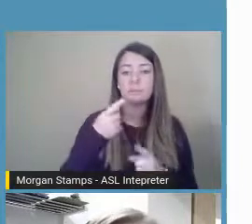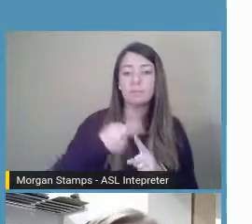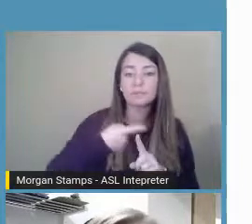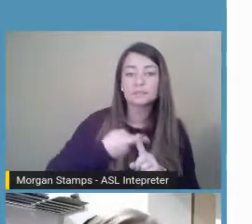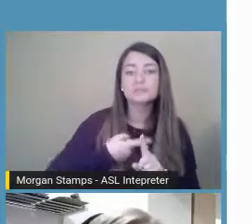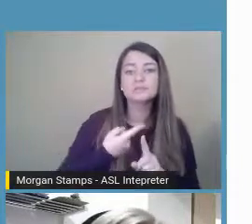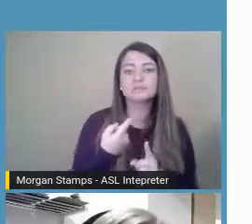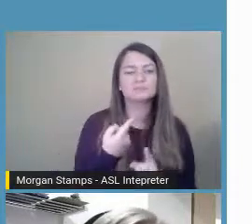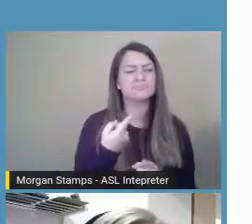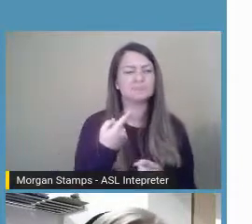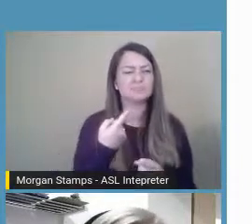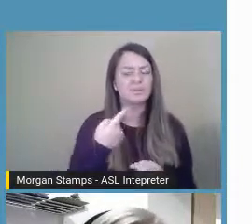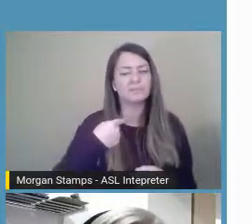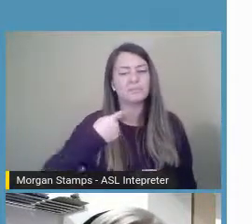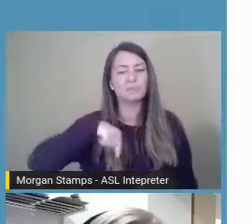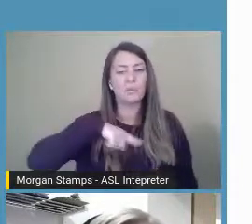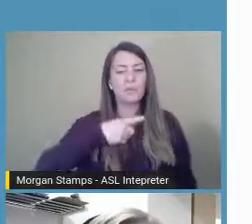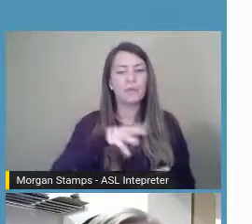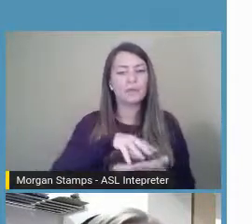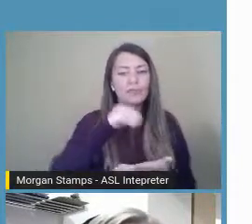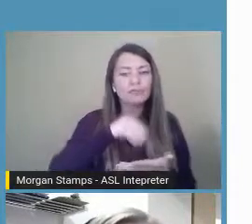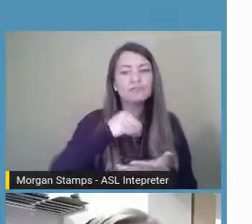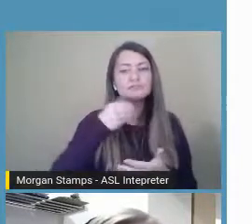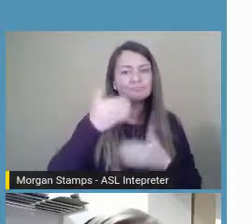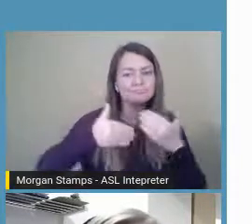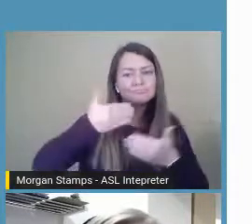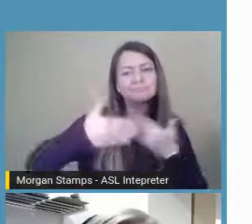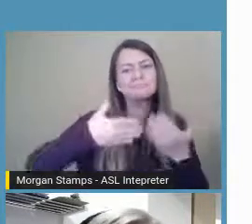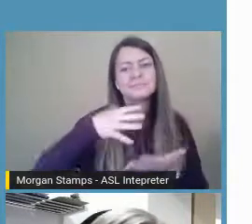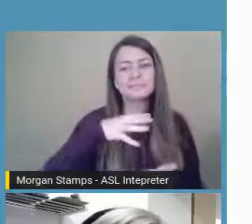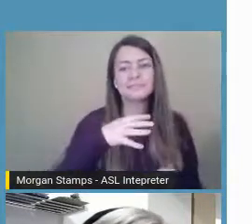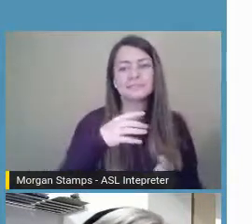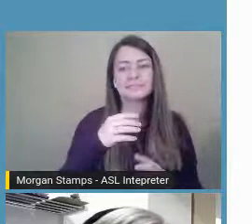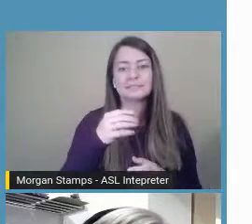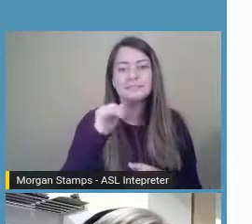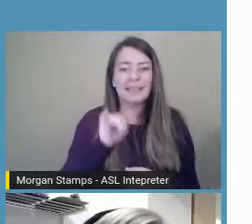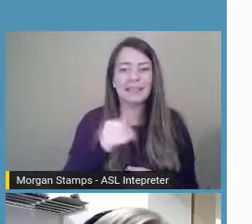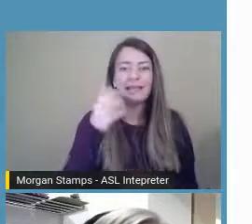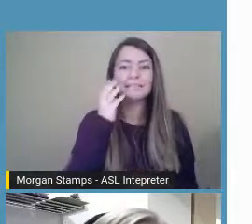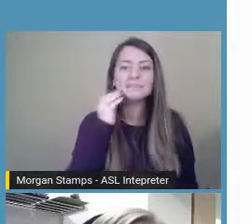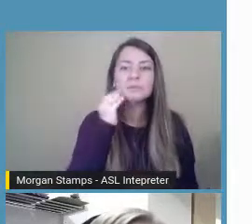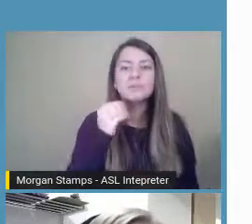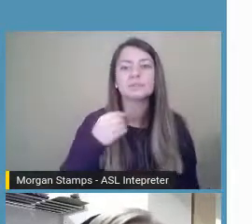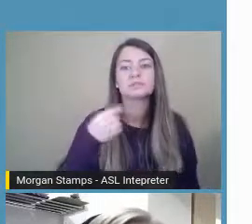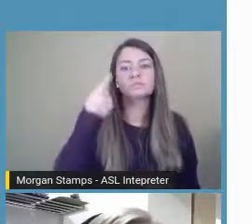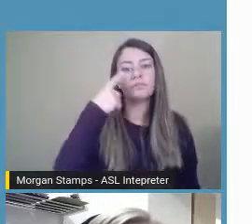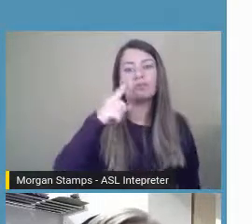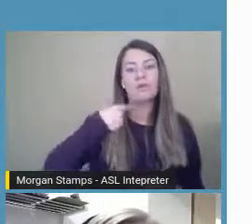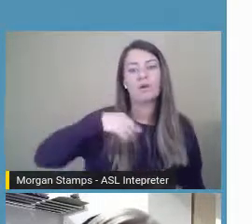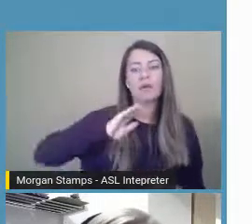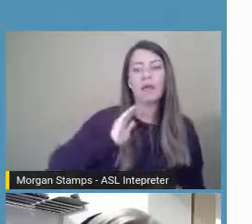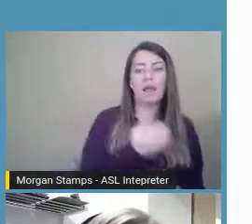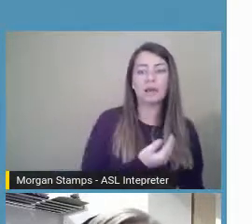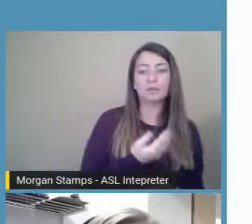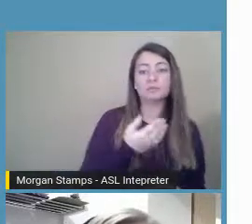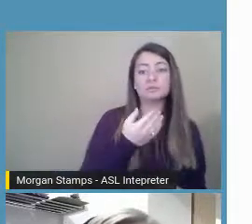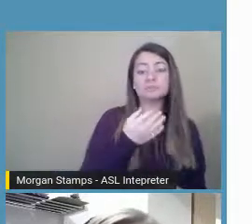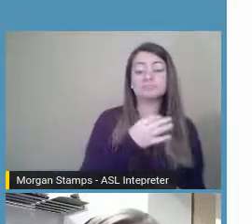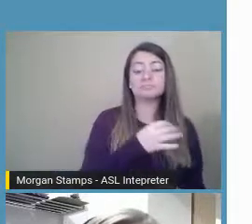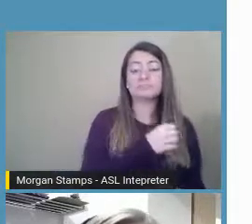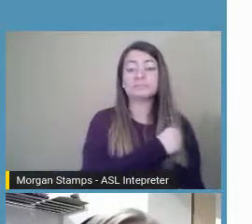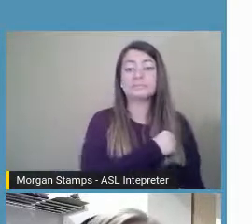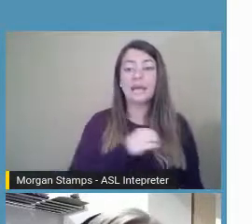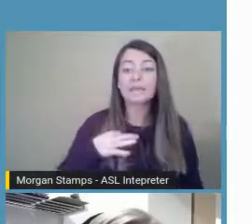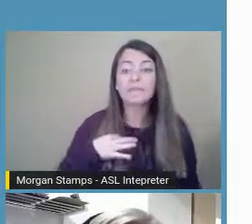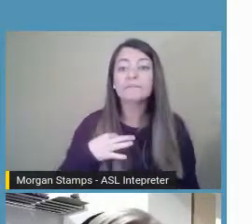figure out how to push Zoom to its limits to get the results that we wanted. Make a detailed script or run